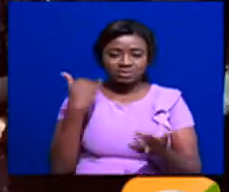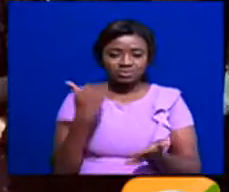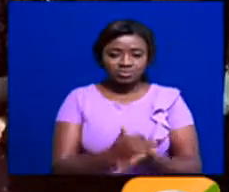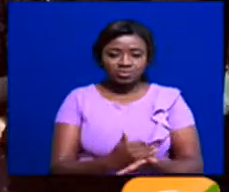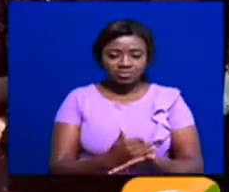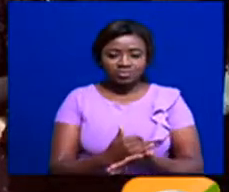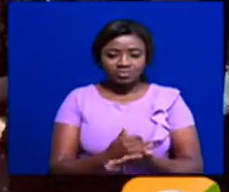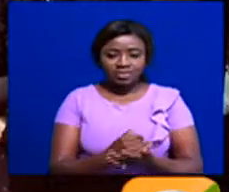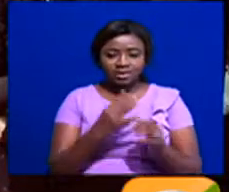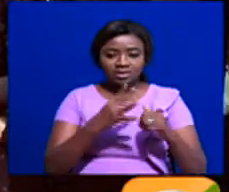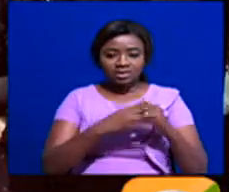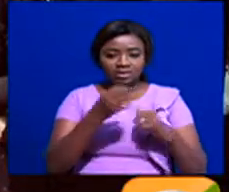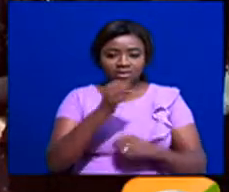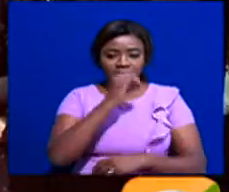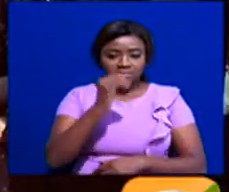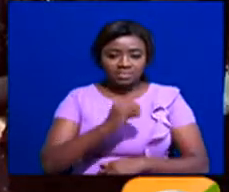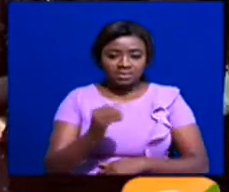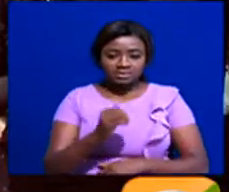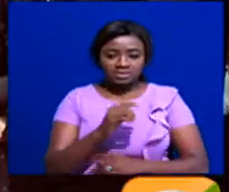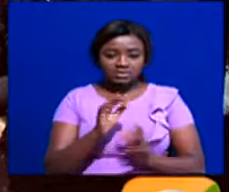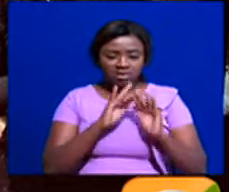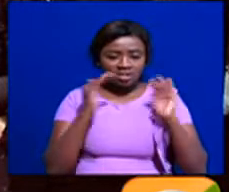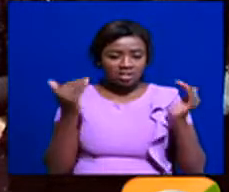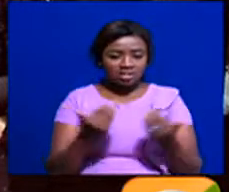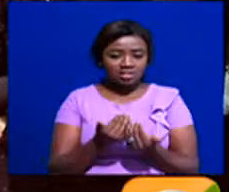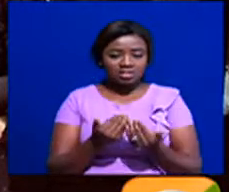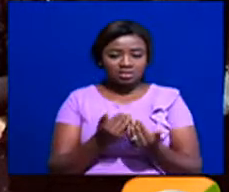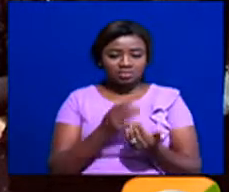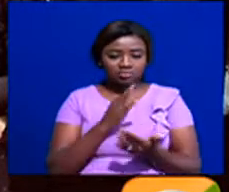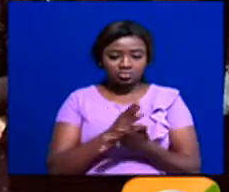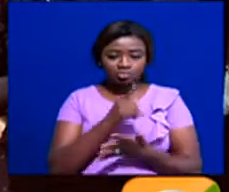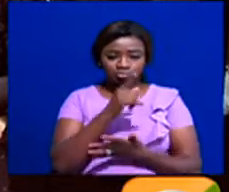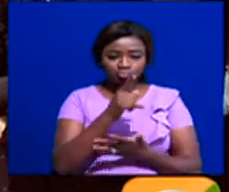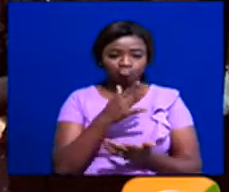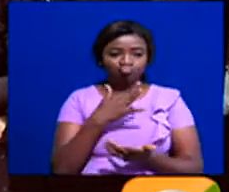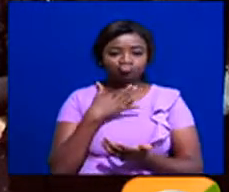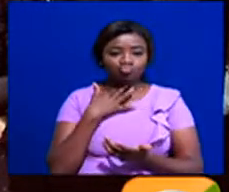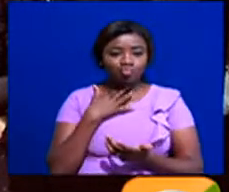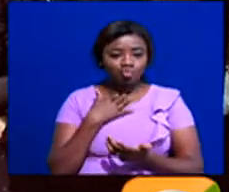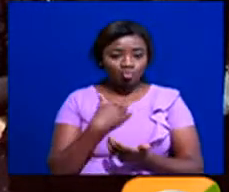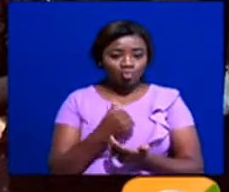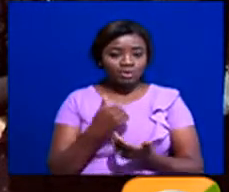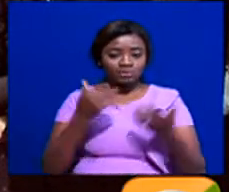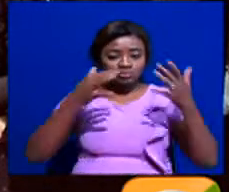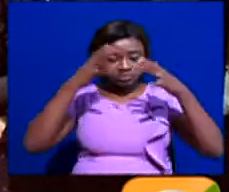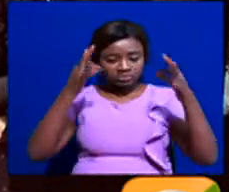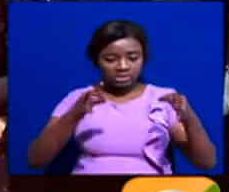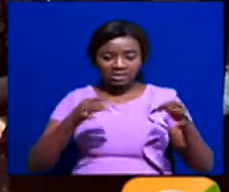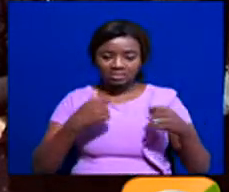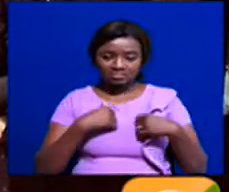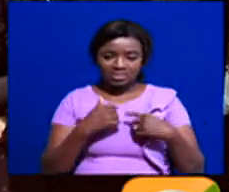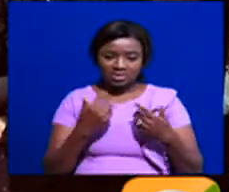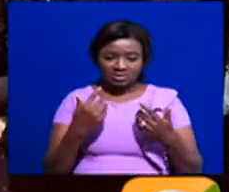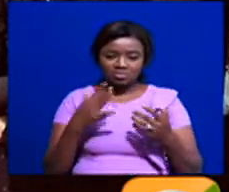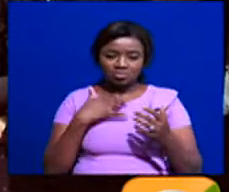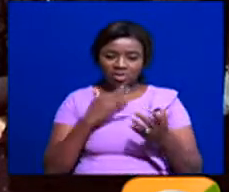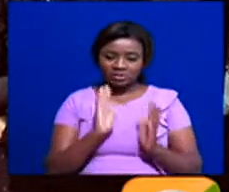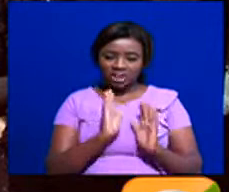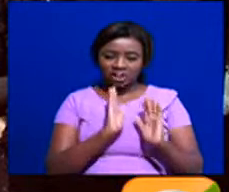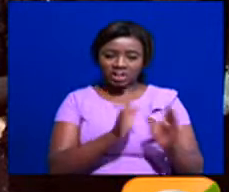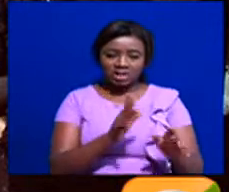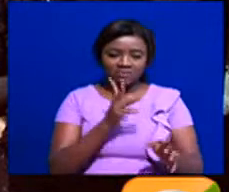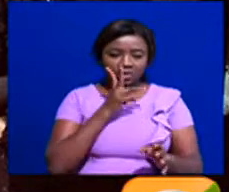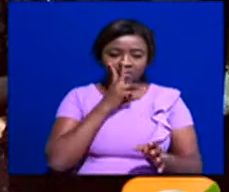95% globally of everybody who smokes has made at some point a subjective decision that they want to try and stop using the